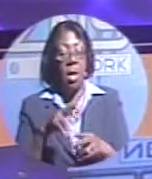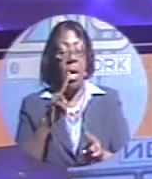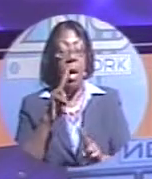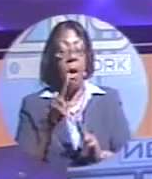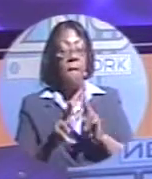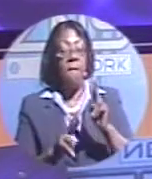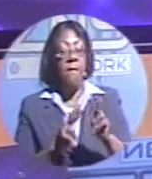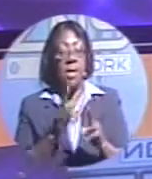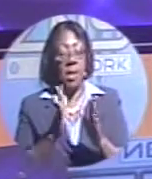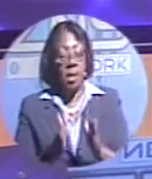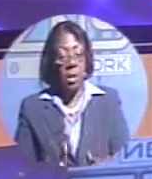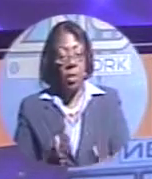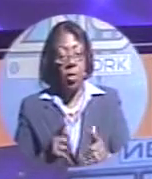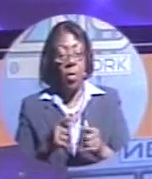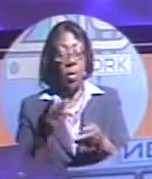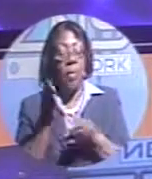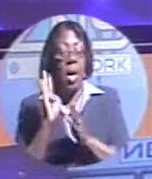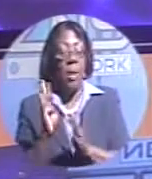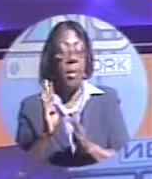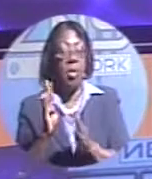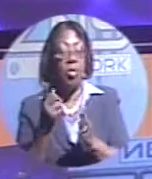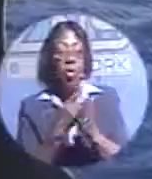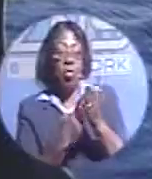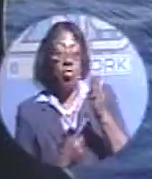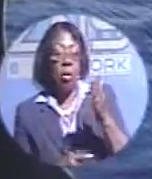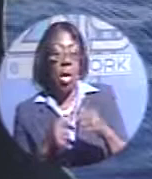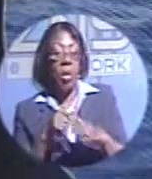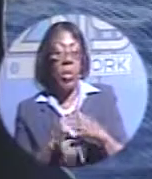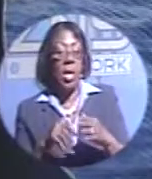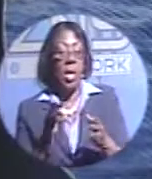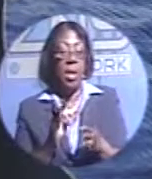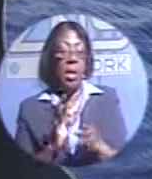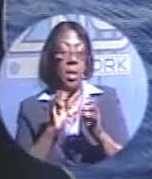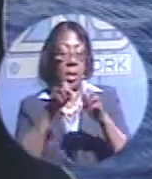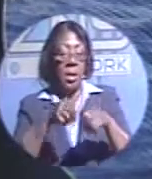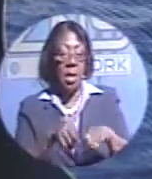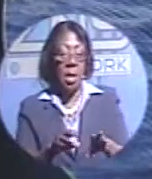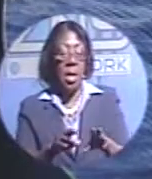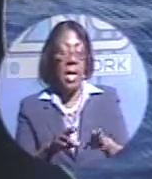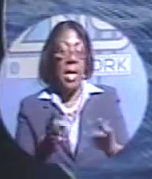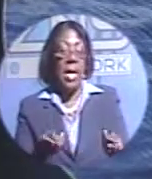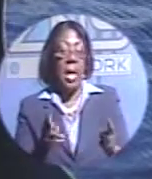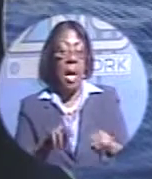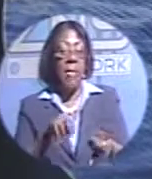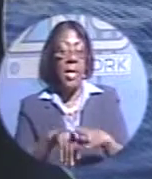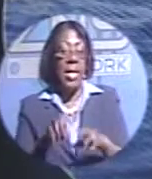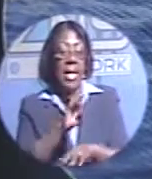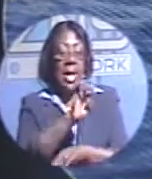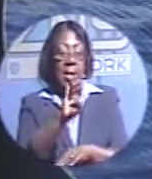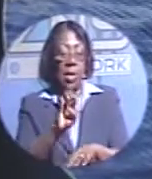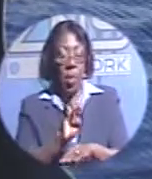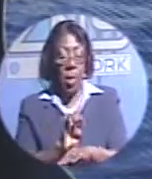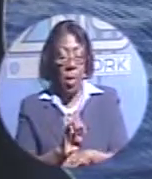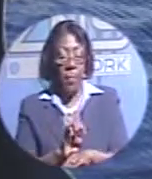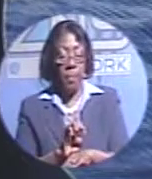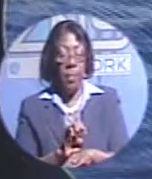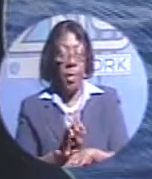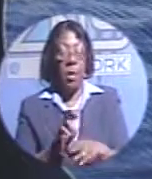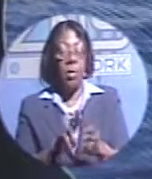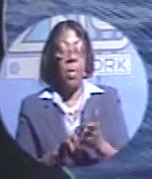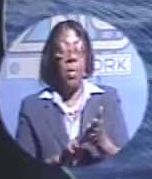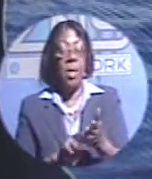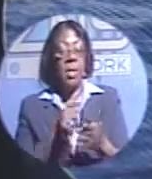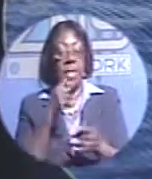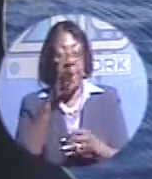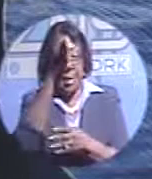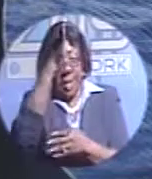local waters. Details still remain sketchy, but police tell us the alleged drowning took place in Exuma. According to reports, the deceased